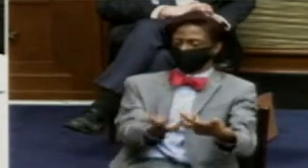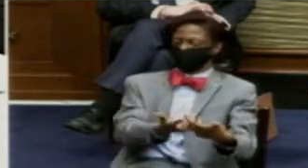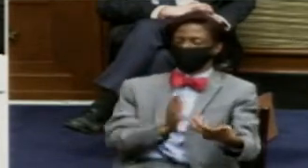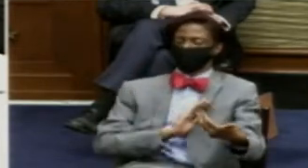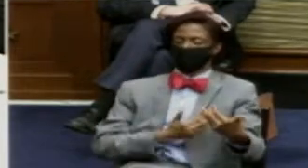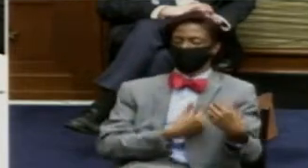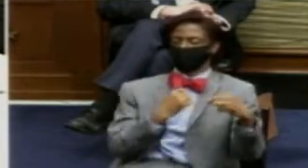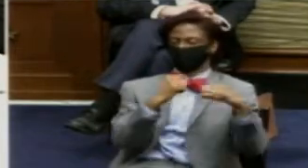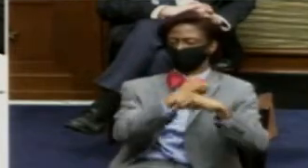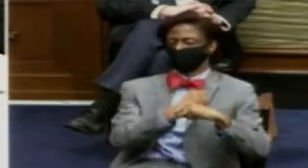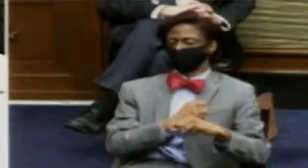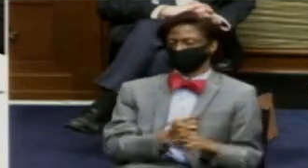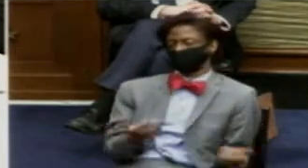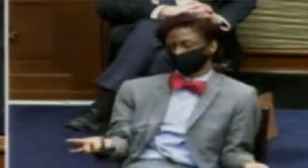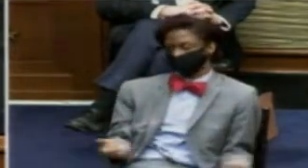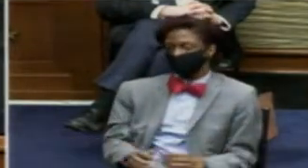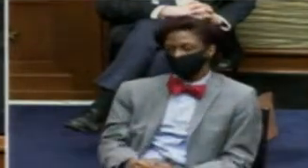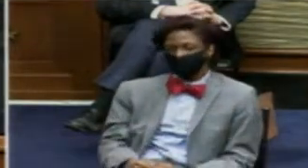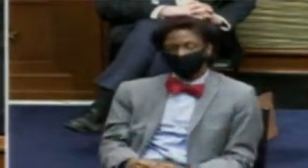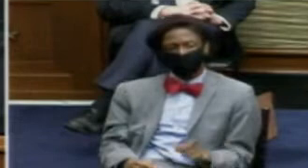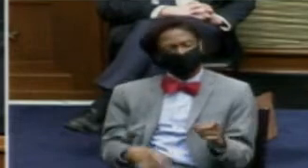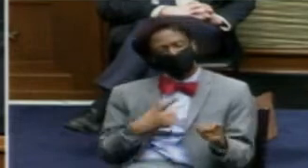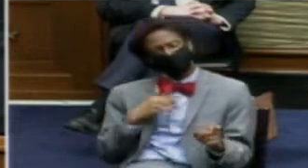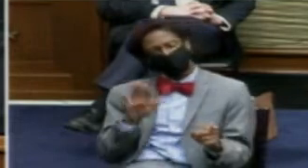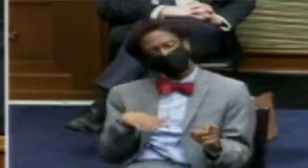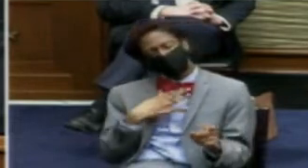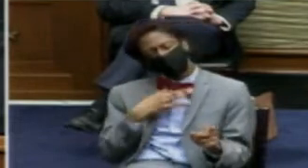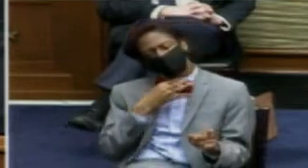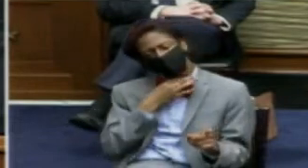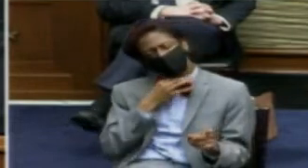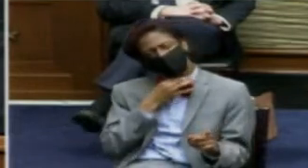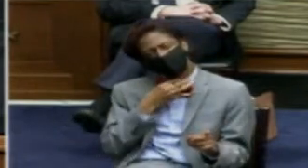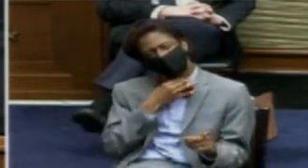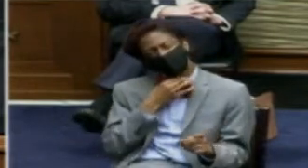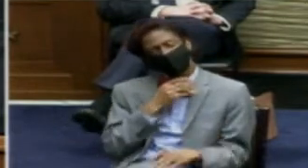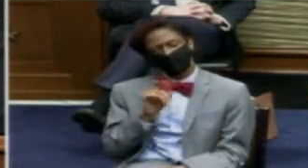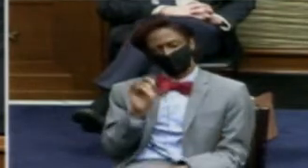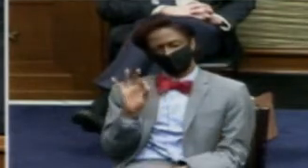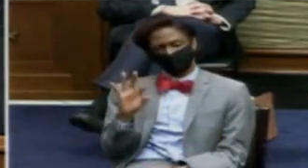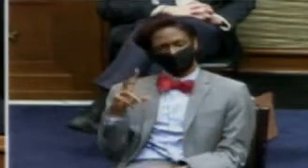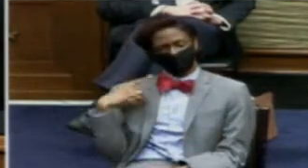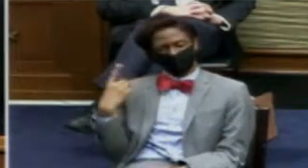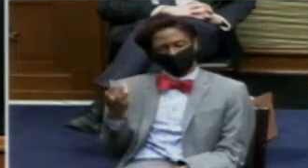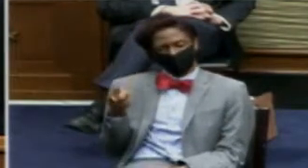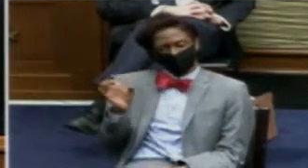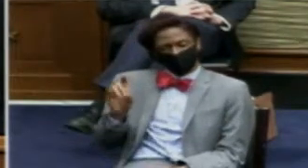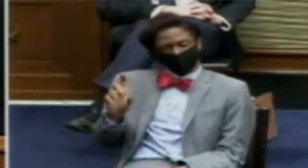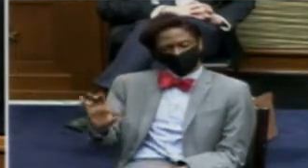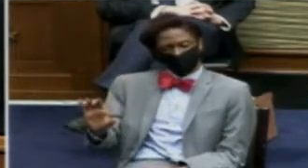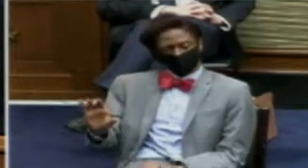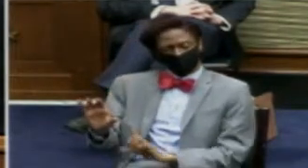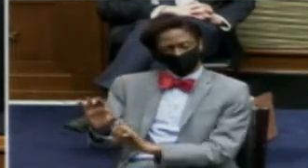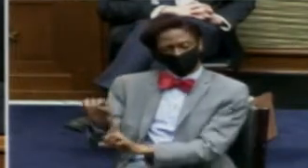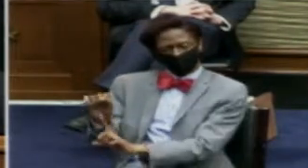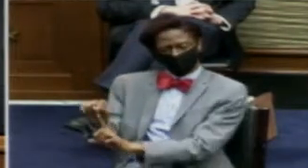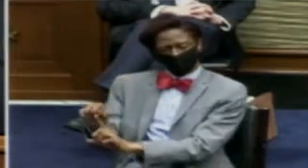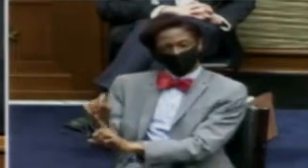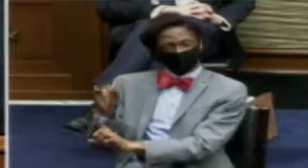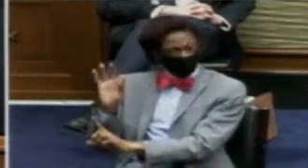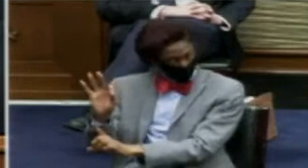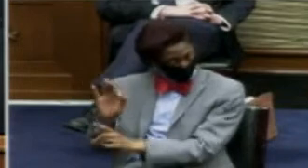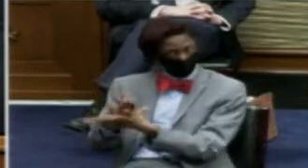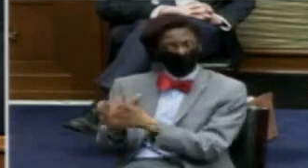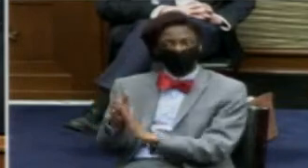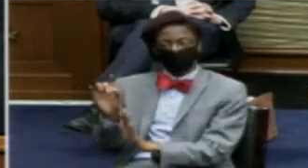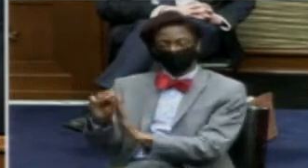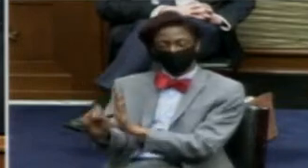statistics. I wonder if Washington, D.C. were to become a state,